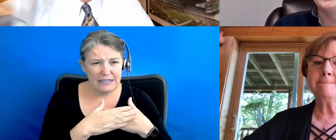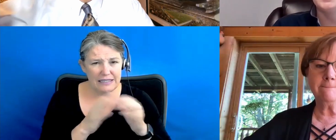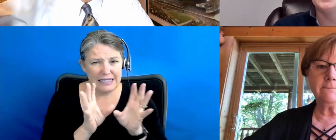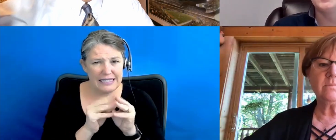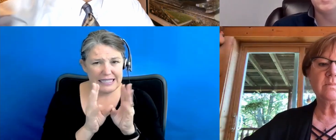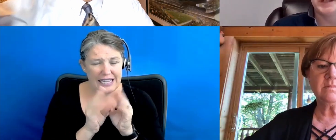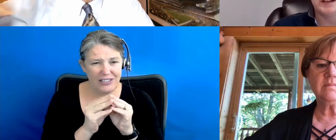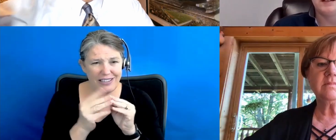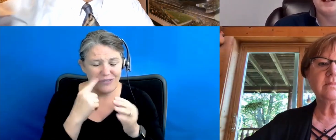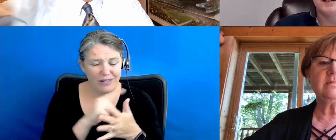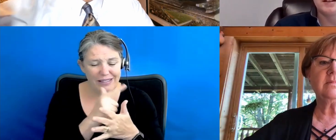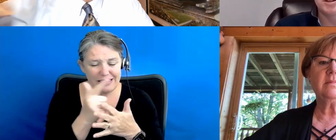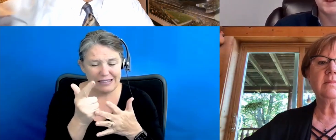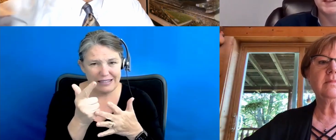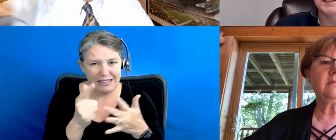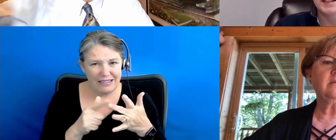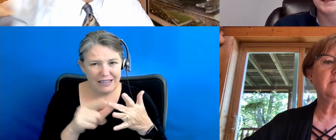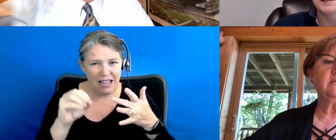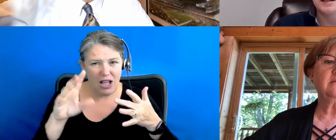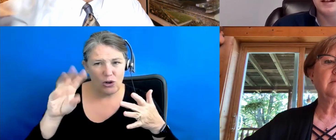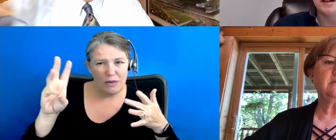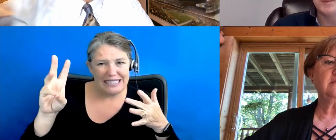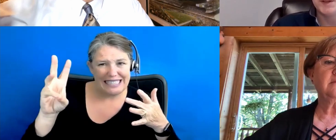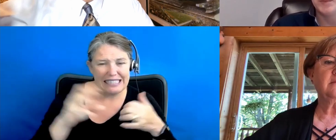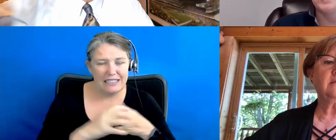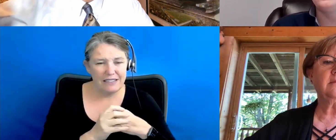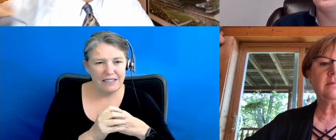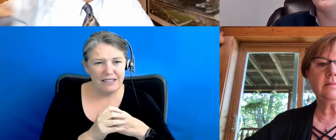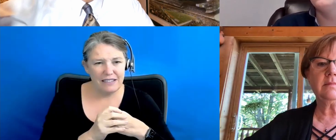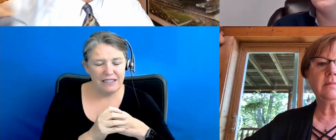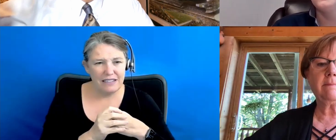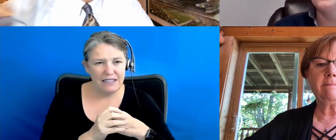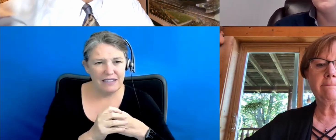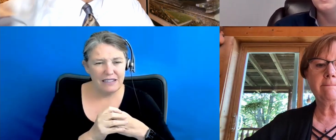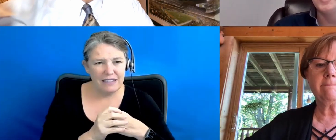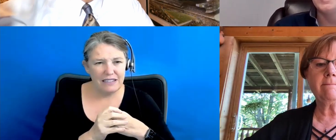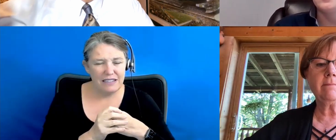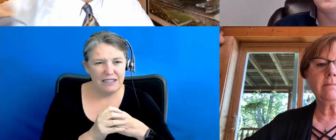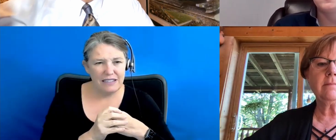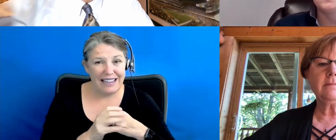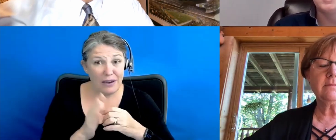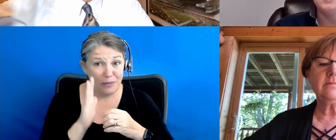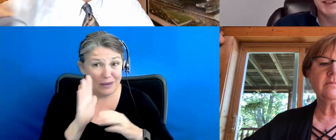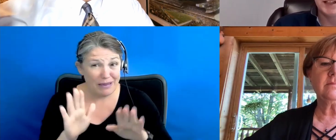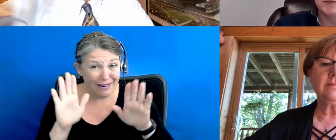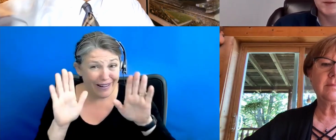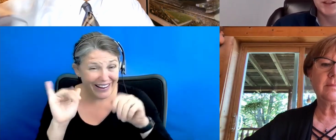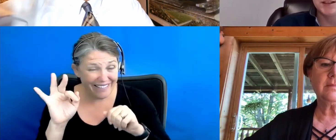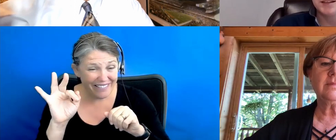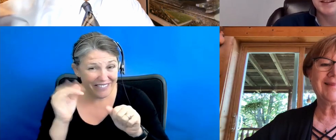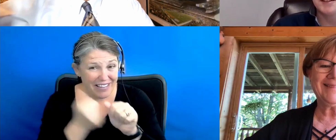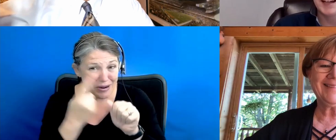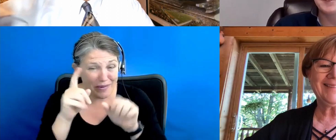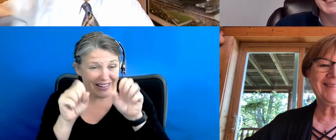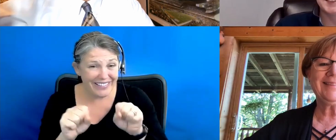session in the series will be on October 6th. It could be great if, everyone